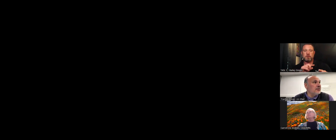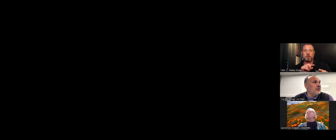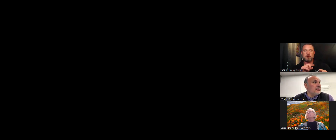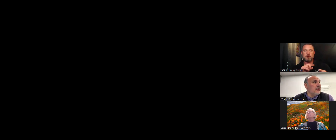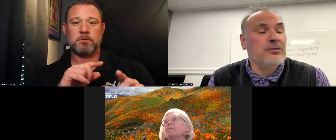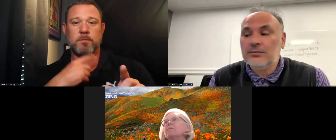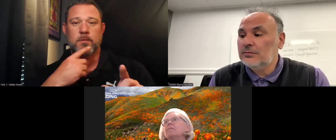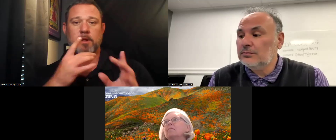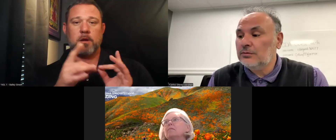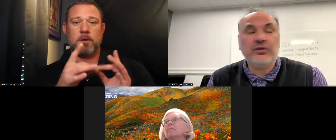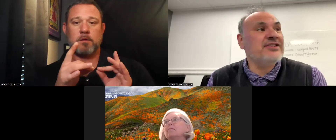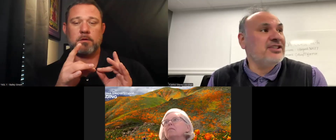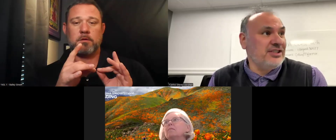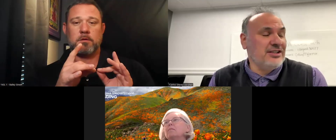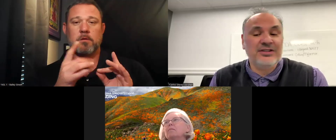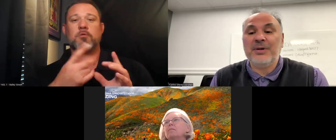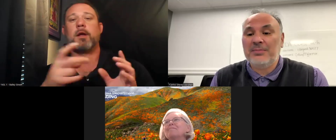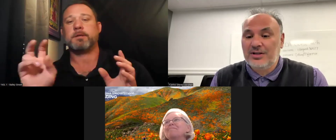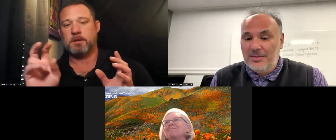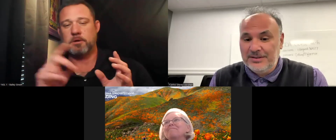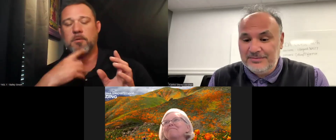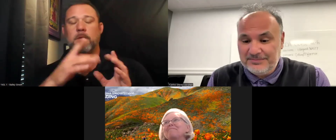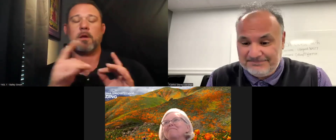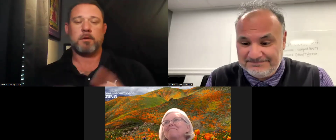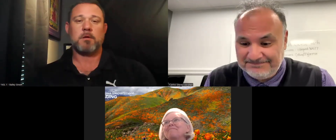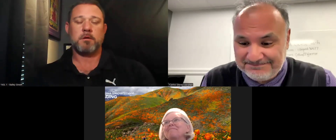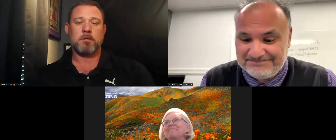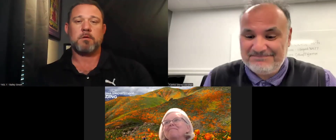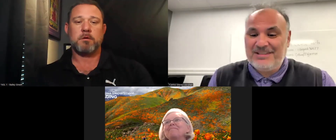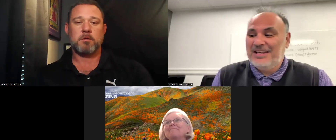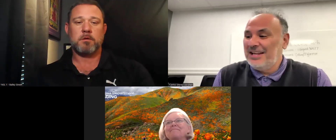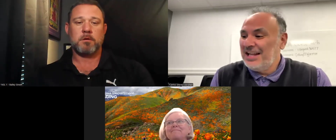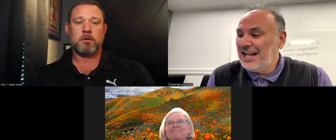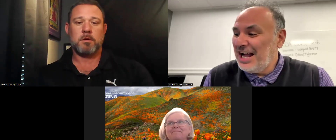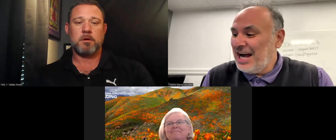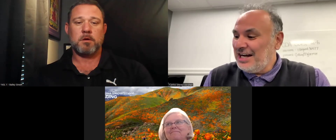public comment. Oh, yeah, we're transitioning to public comment.